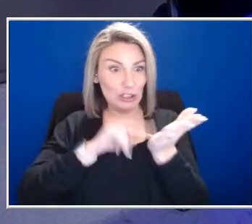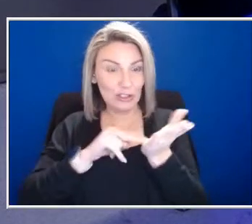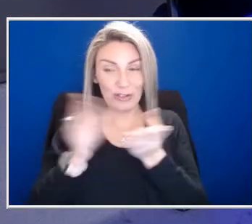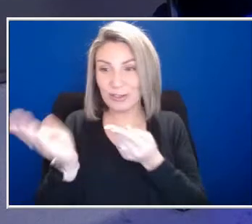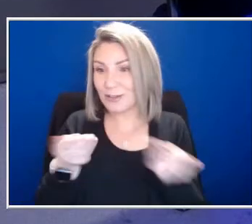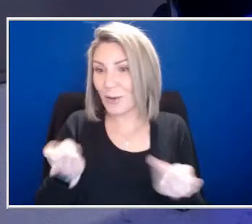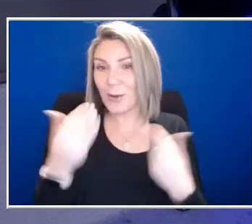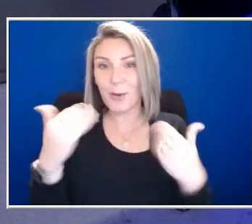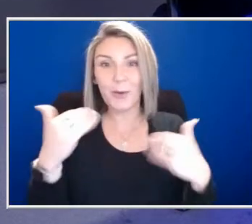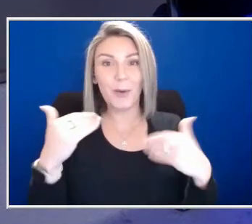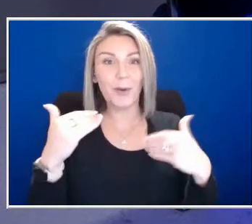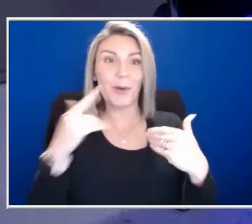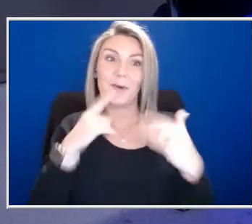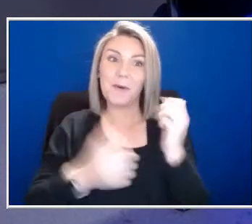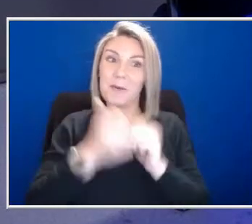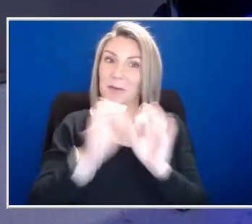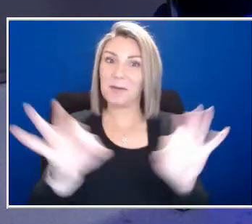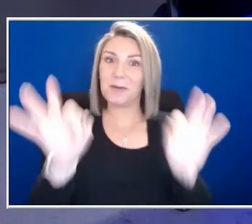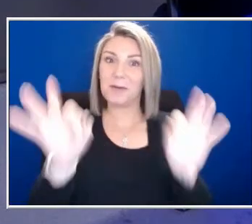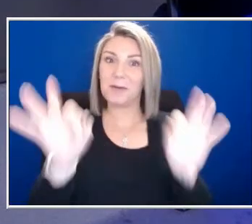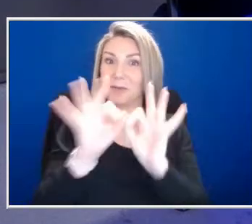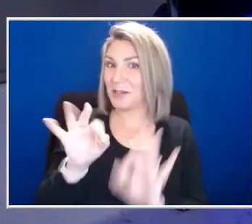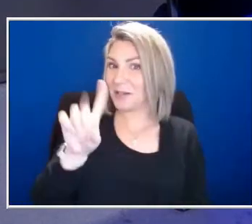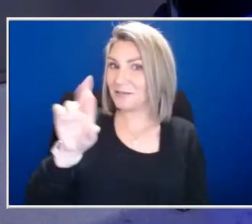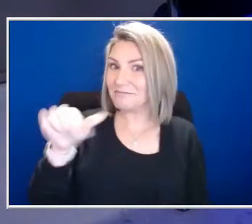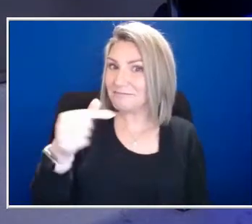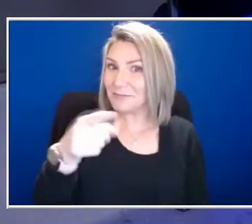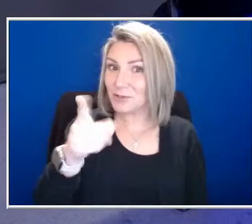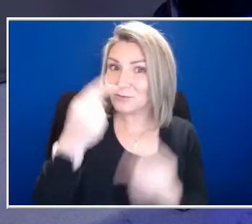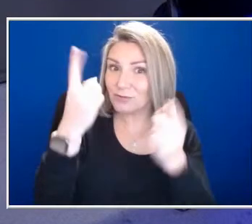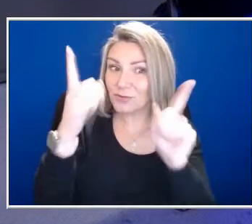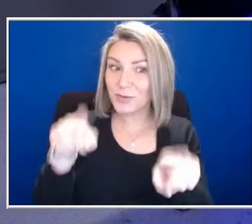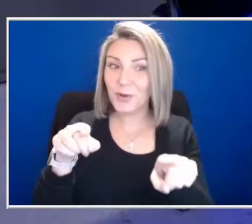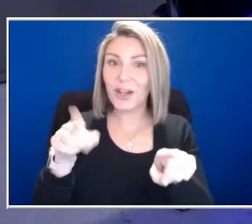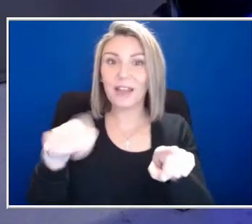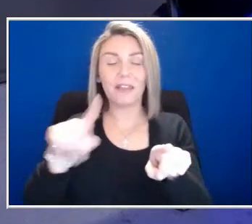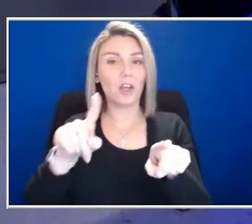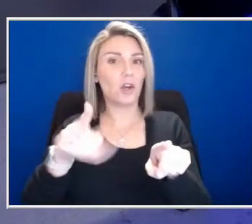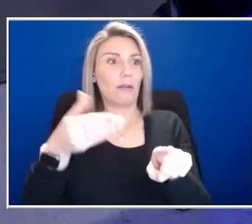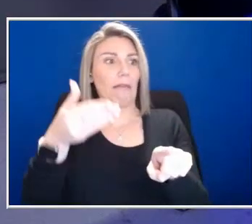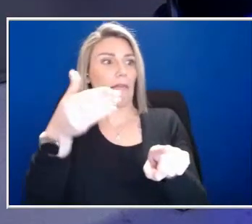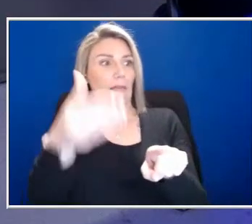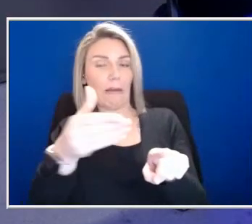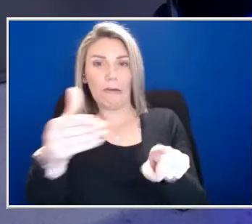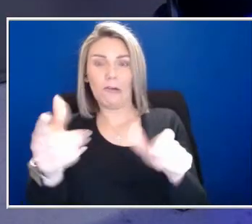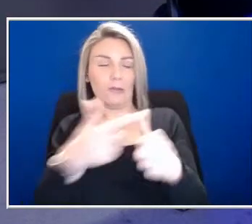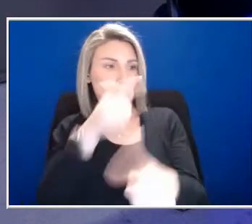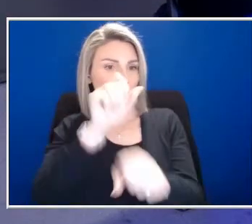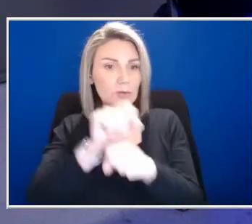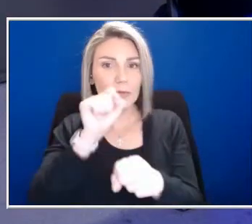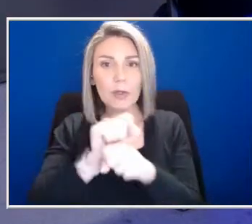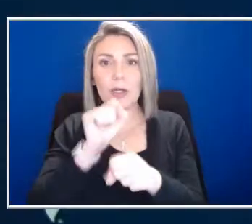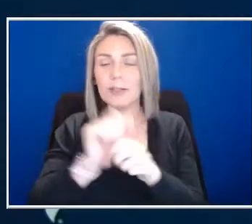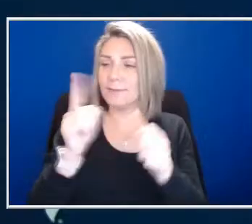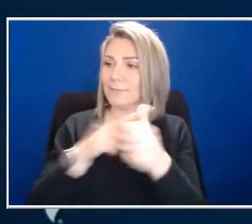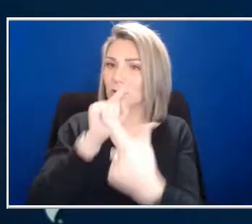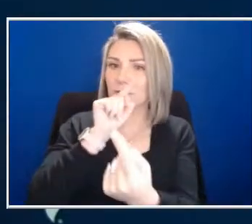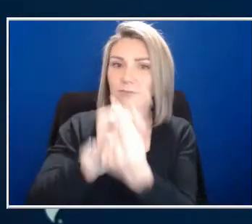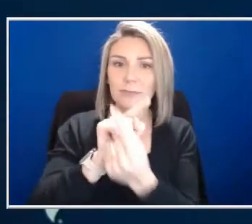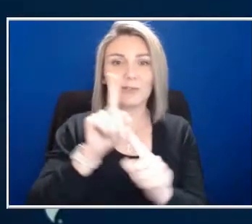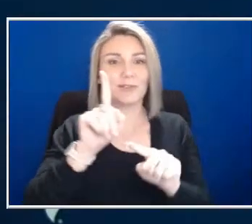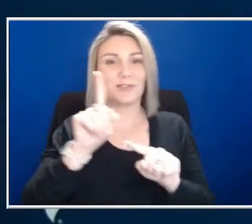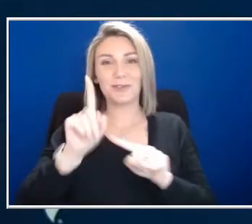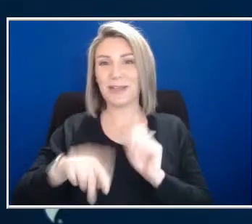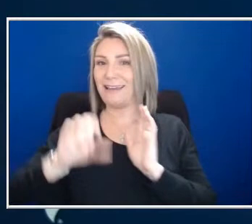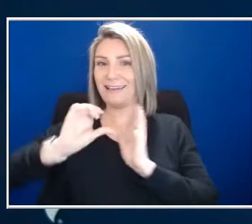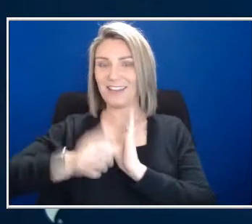right? Doug, would you agree? Oh, for sure. They're just there on the front line with them. You can't emphasize enough how important